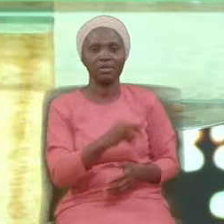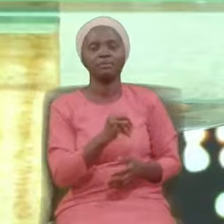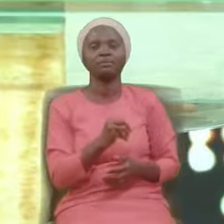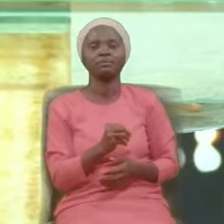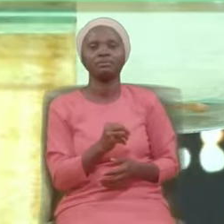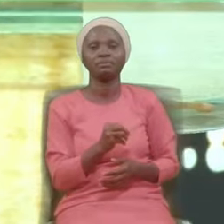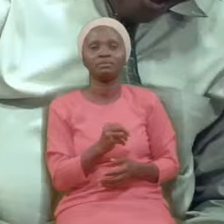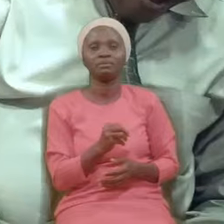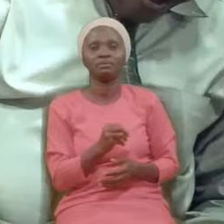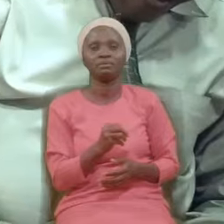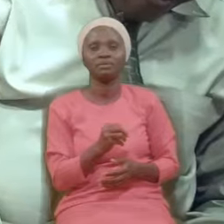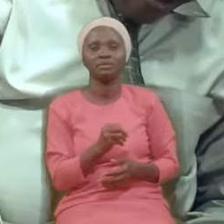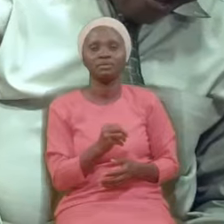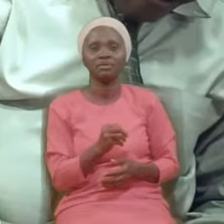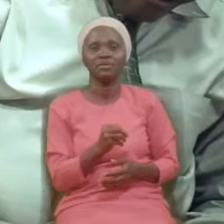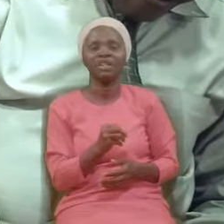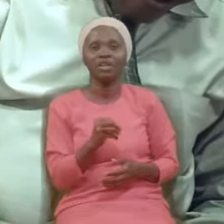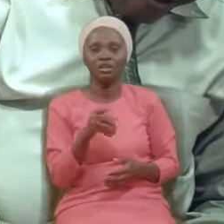And what will happen?